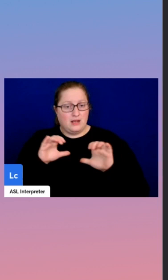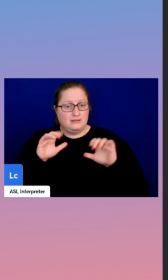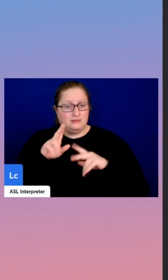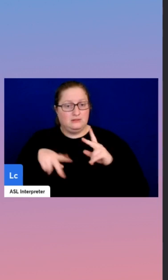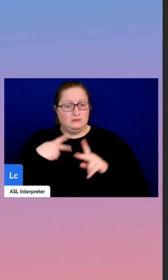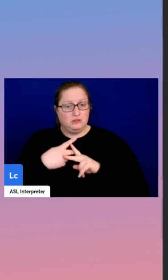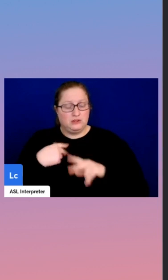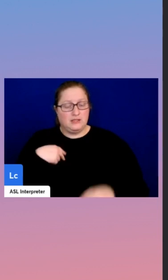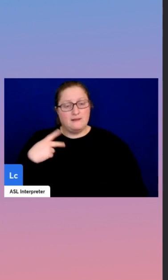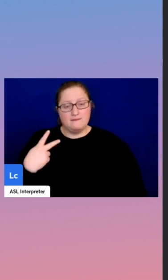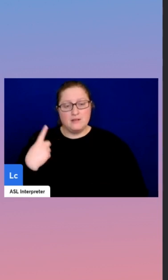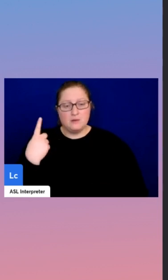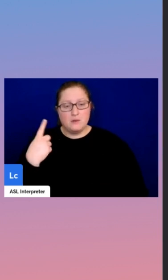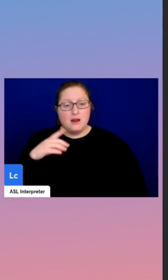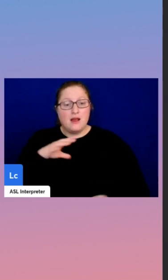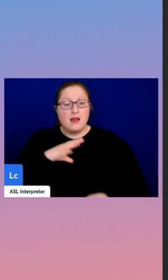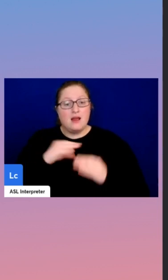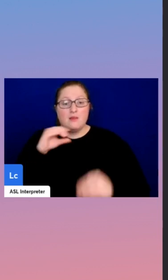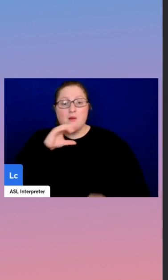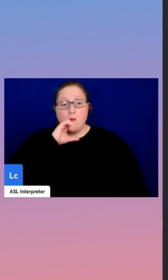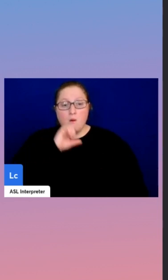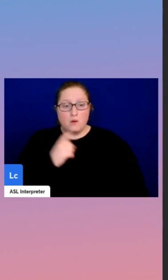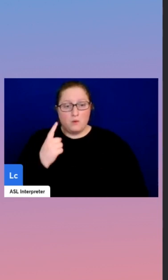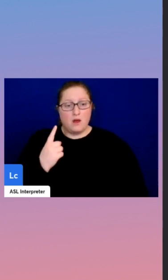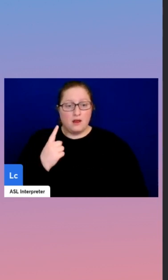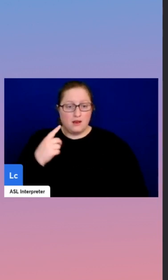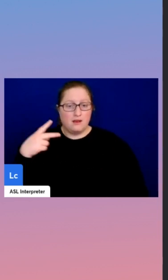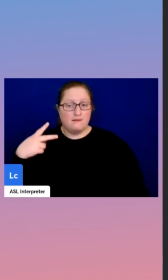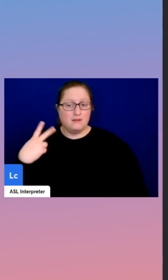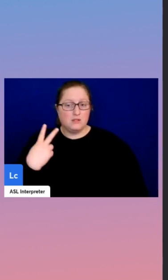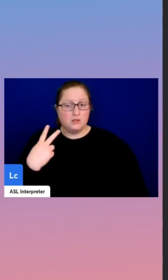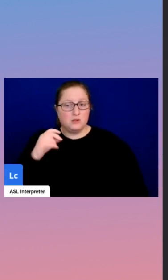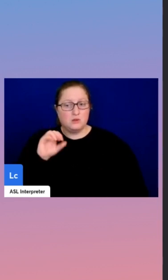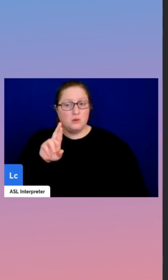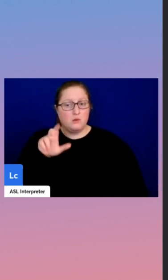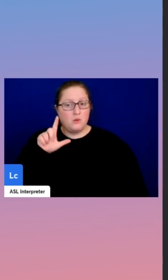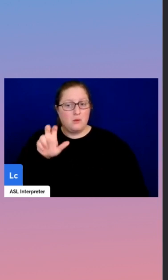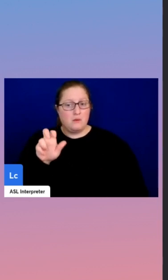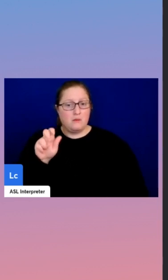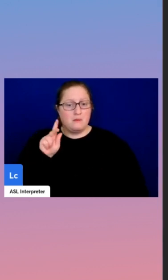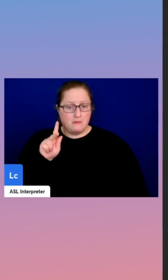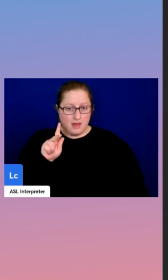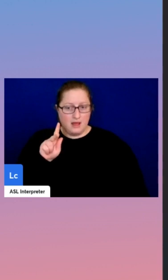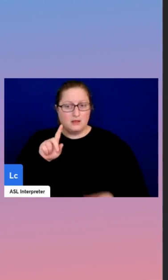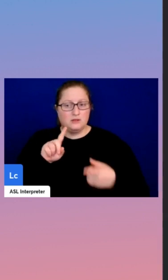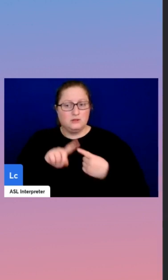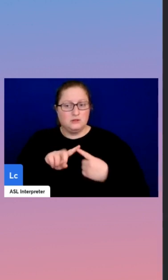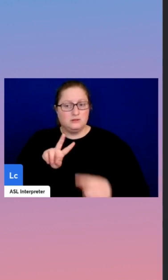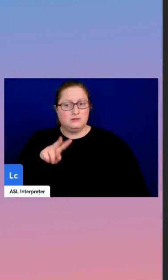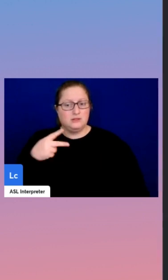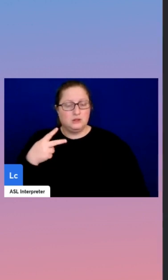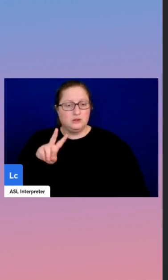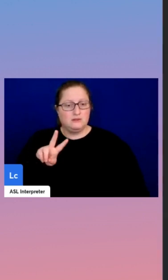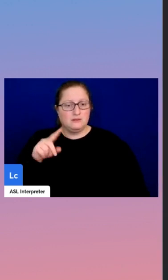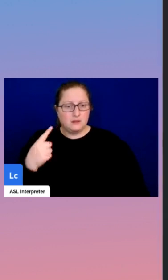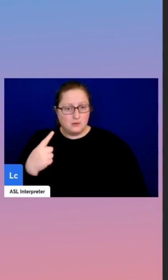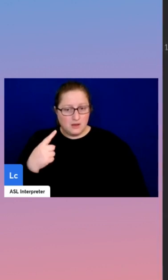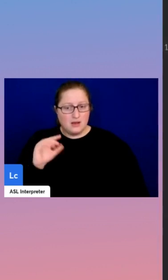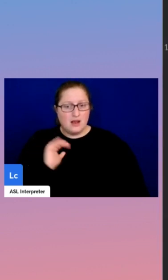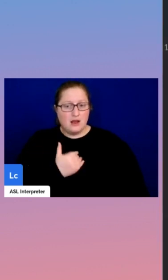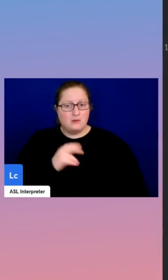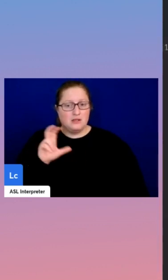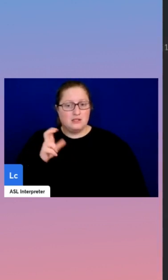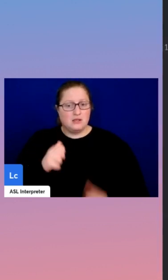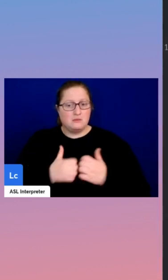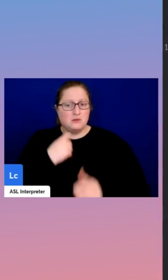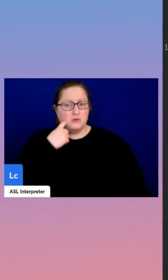v1 and the old iteration is v2, which means that the rollback worked. We went from v2 to v1 on the channel latest. We also went